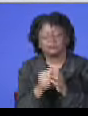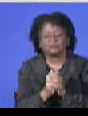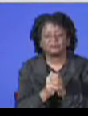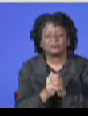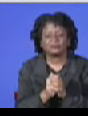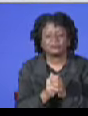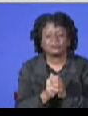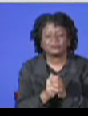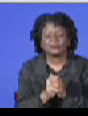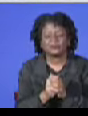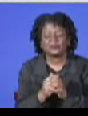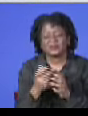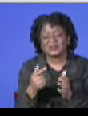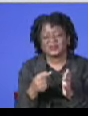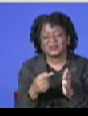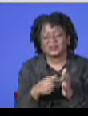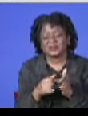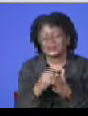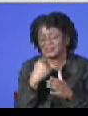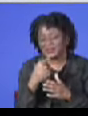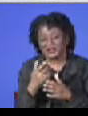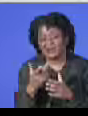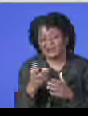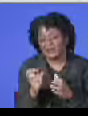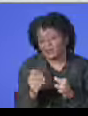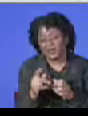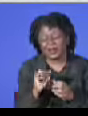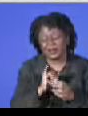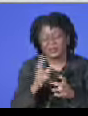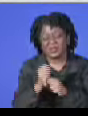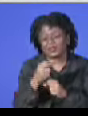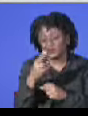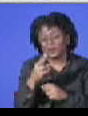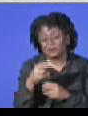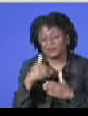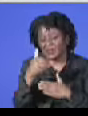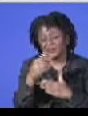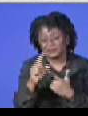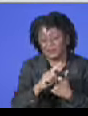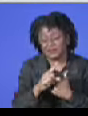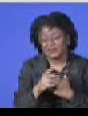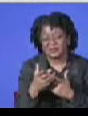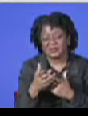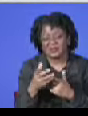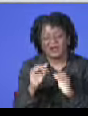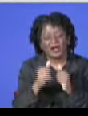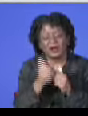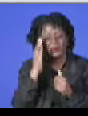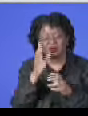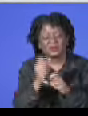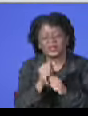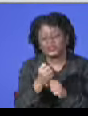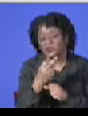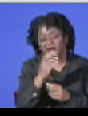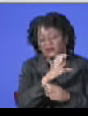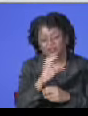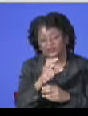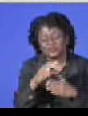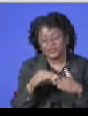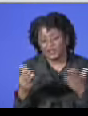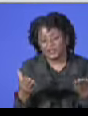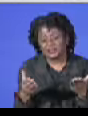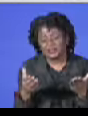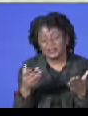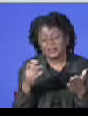month. You catch me next month, it's double, it's $1,200. So how you can get $1,200? So that's the situation you're in